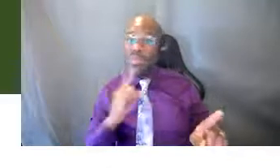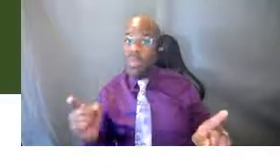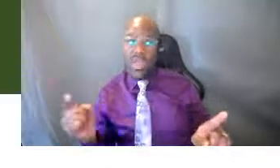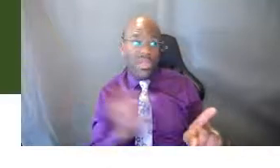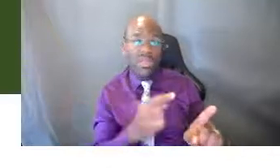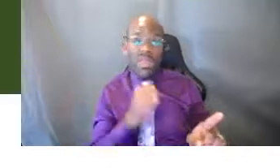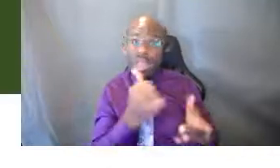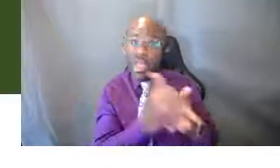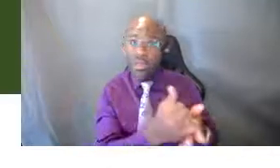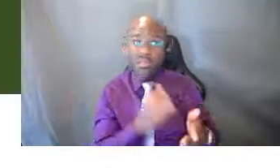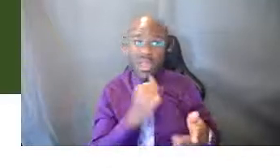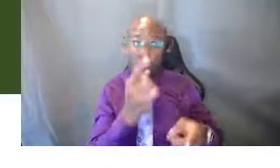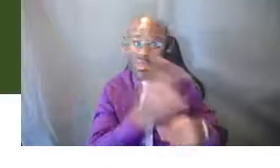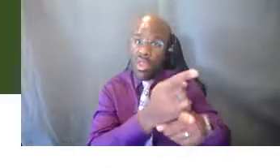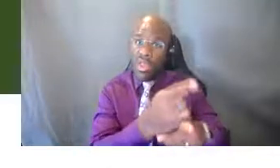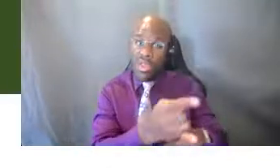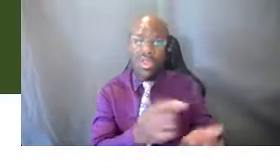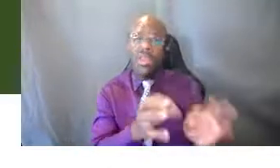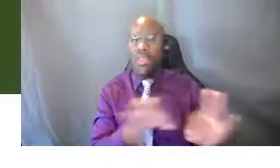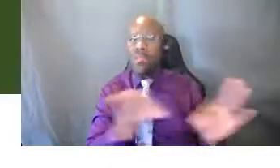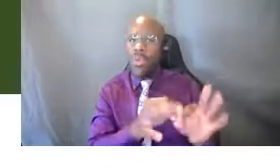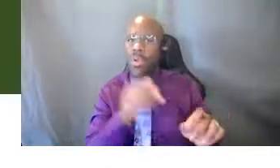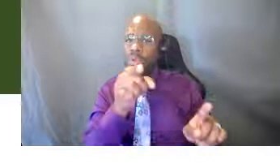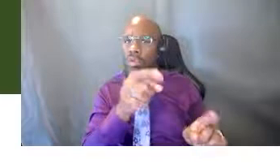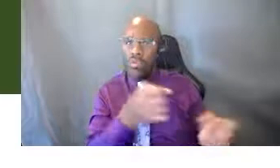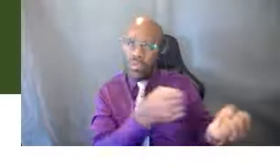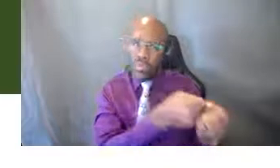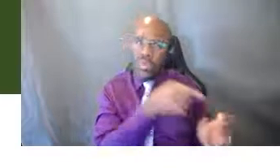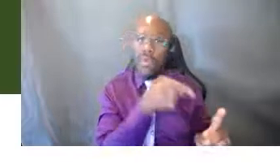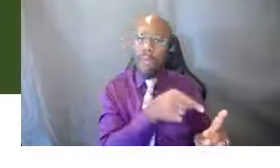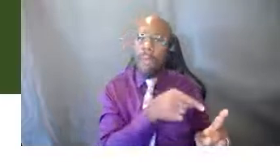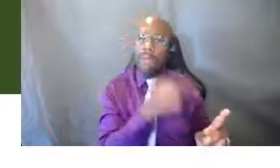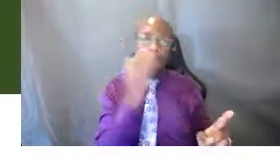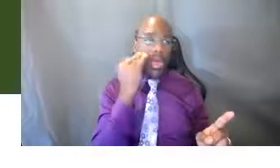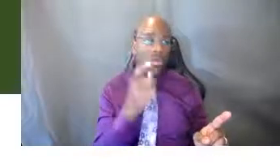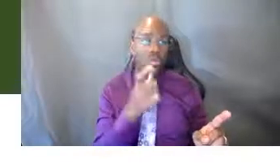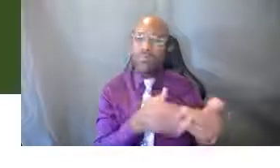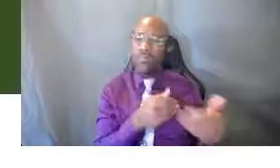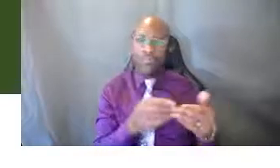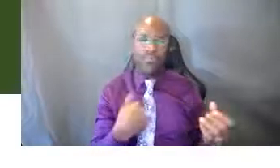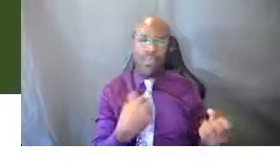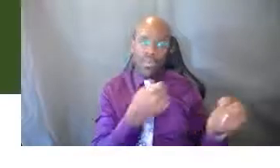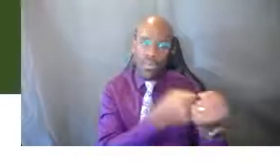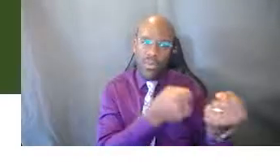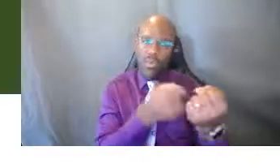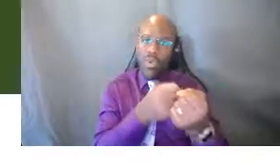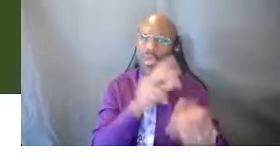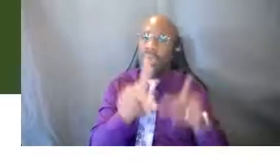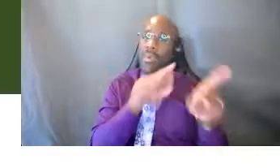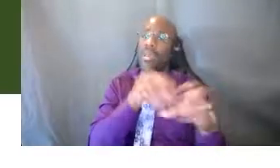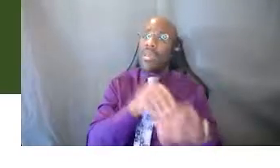health crisis. It's important to advocate for others within our community, and then work